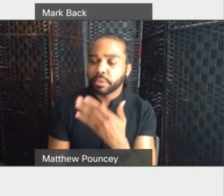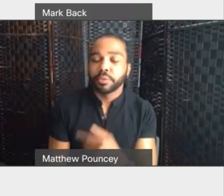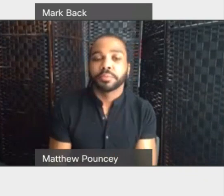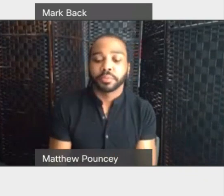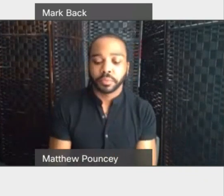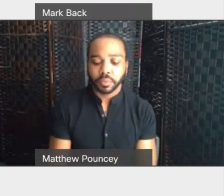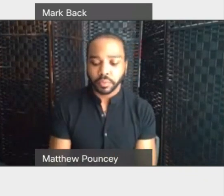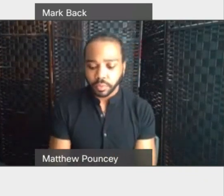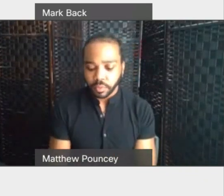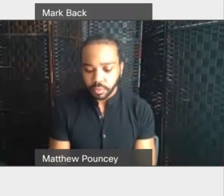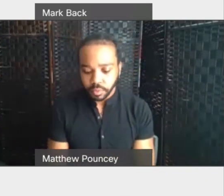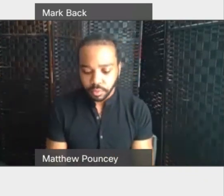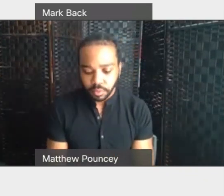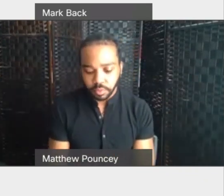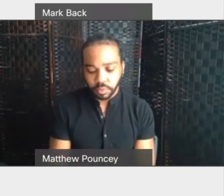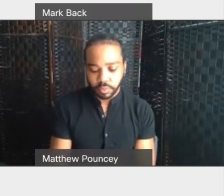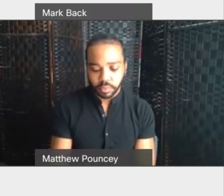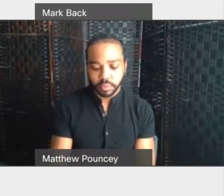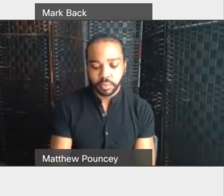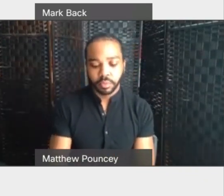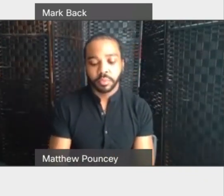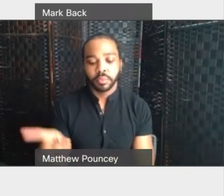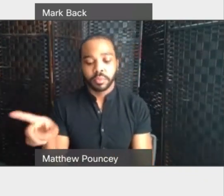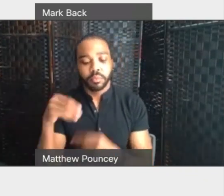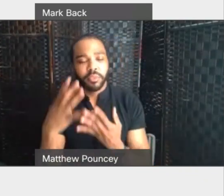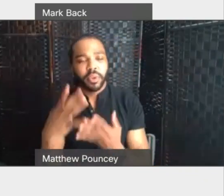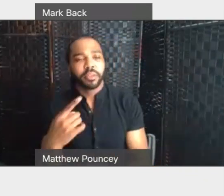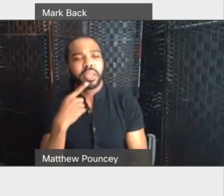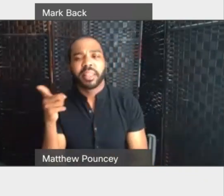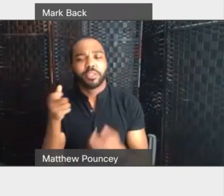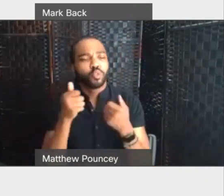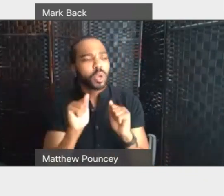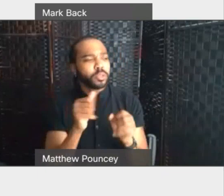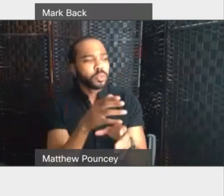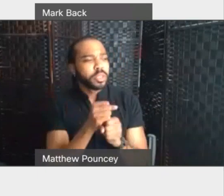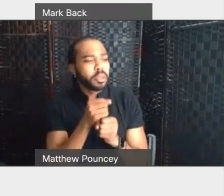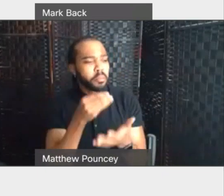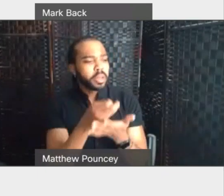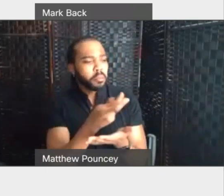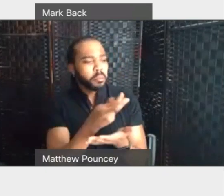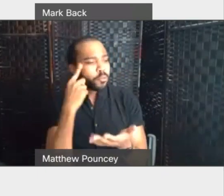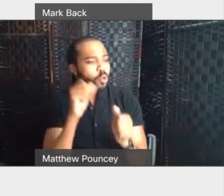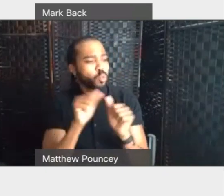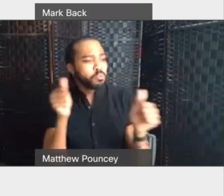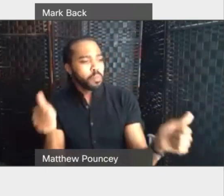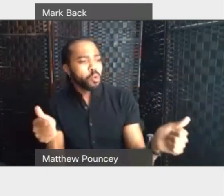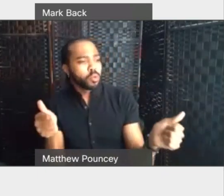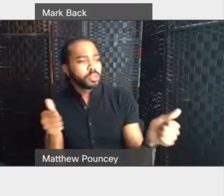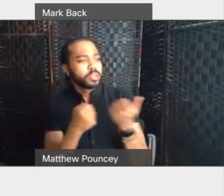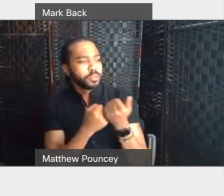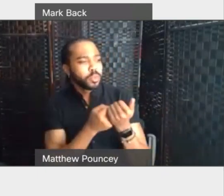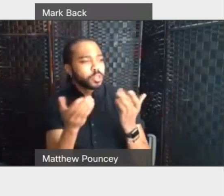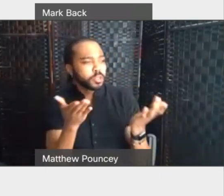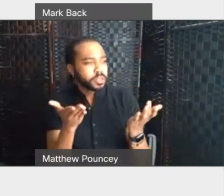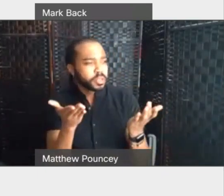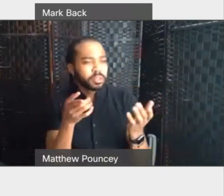a provider, they attempted to complete a reimbursement for remote support services, and they received